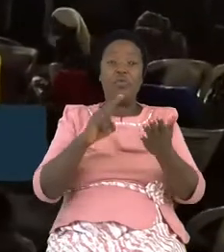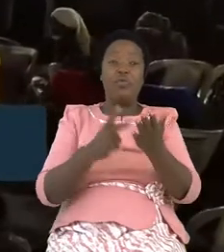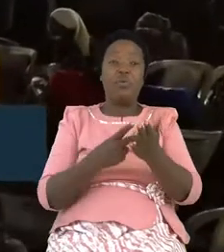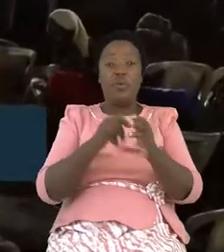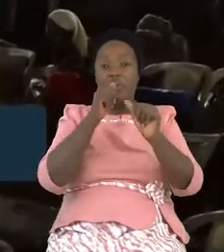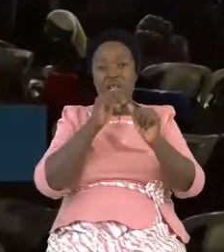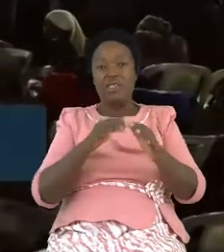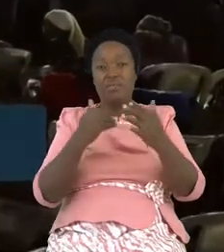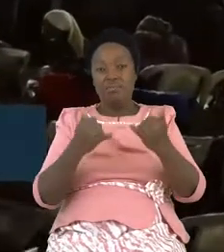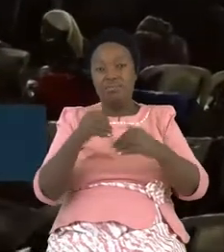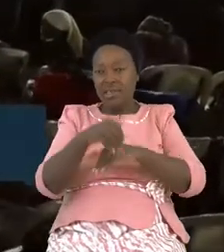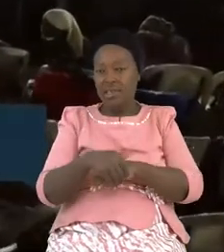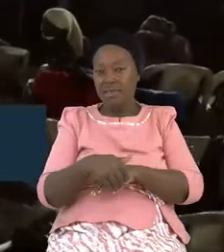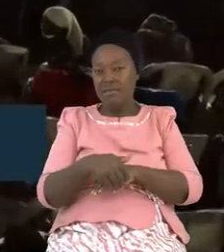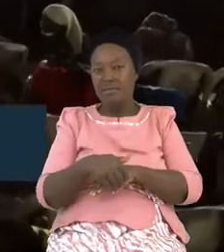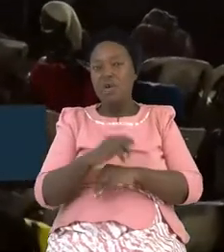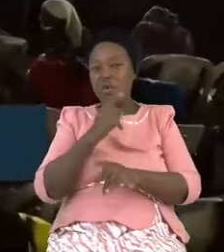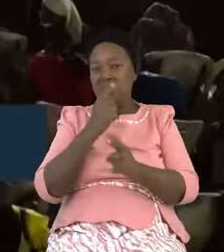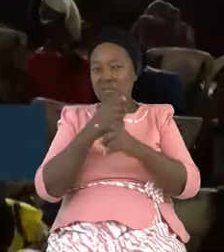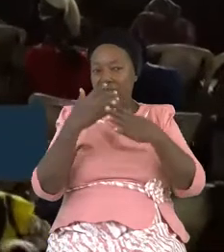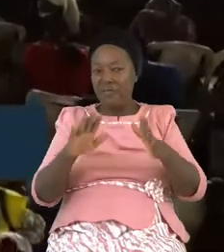This is the fourth section.